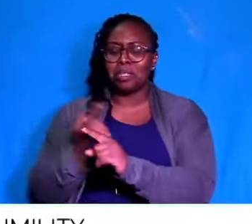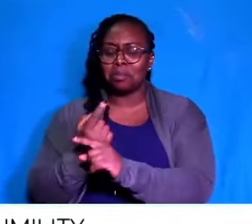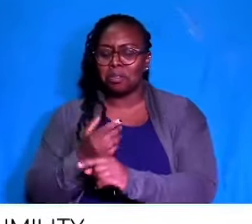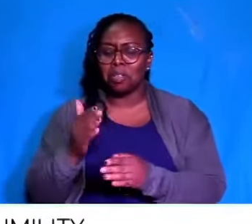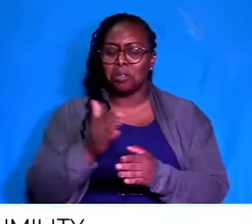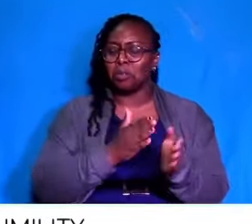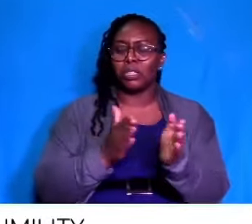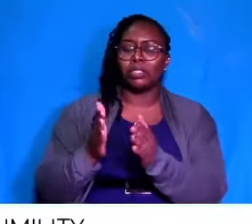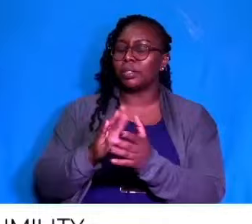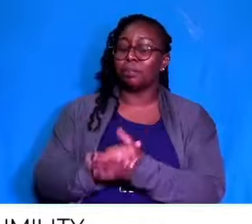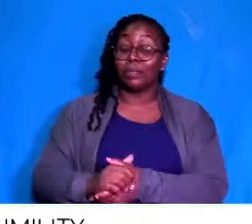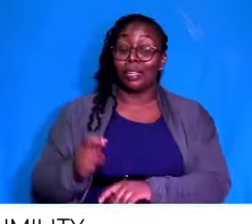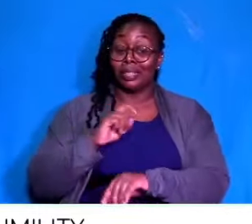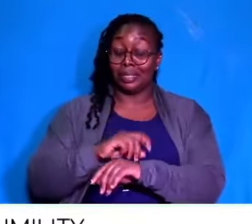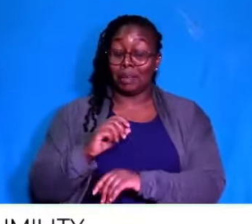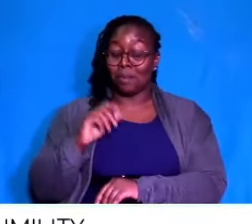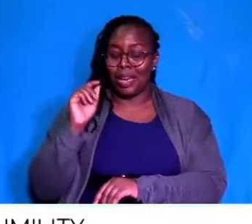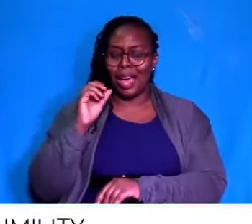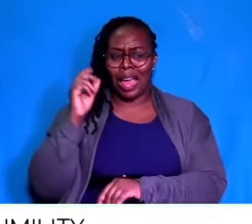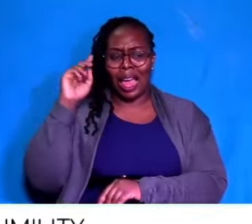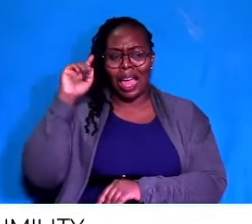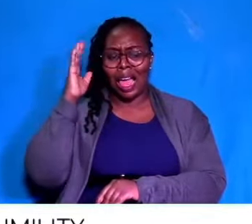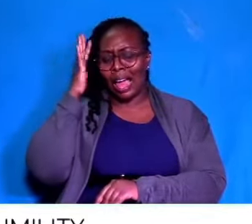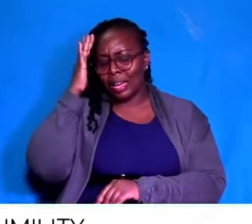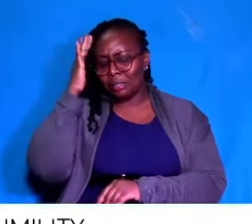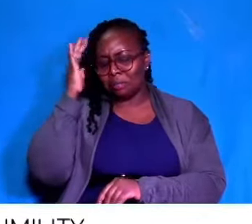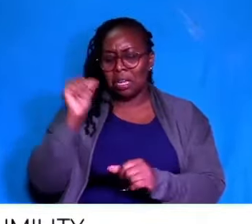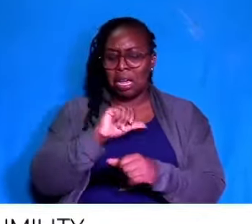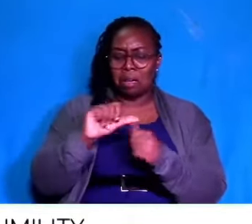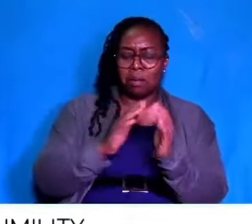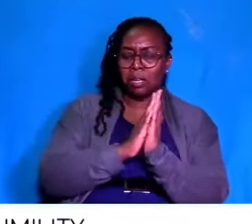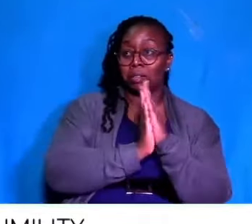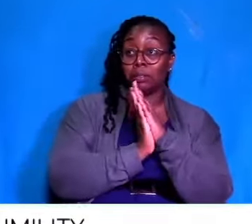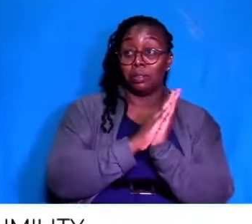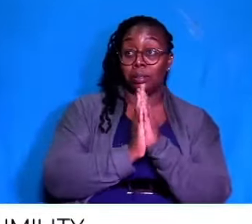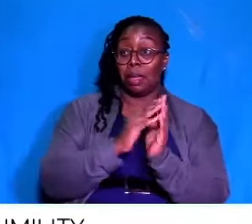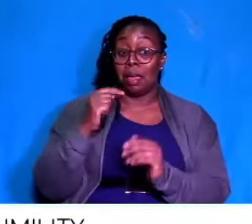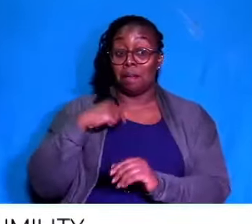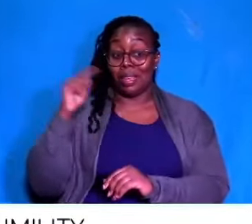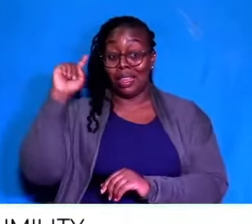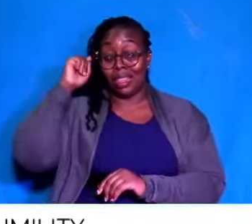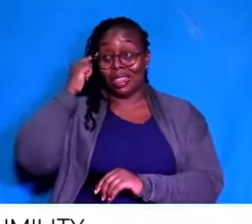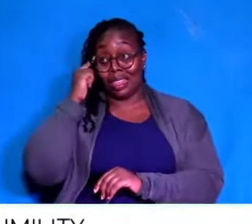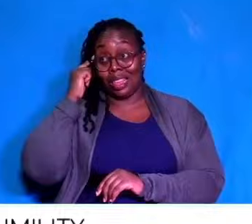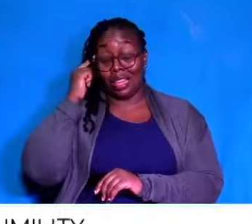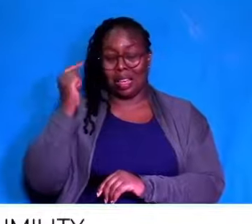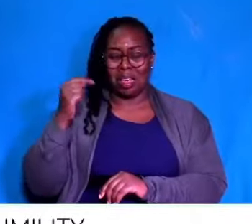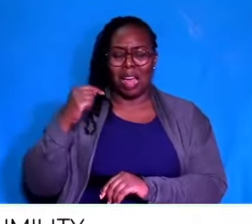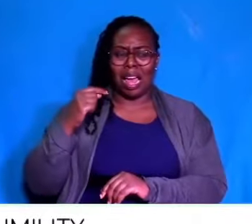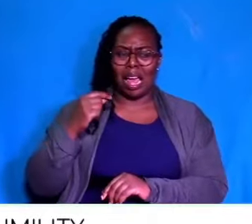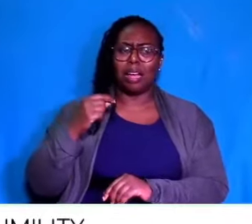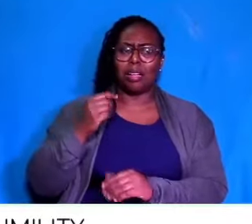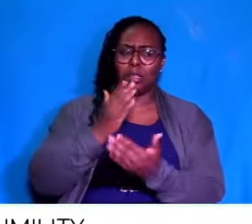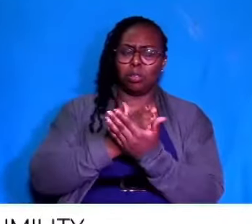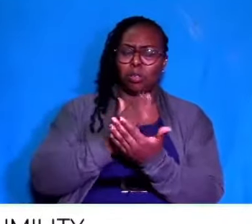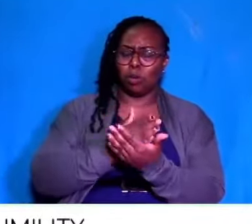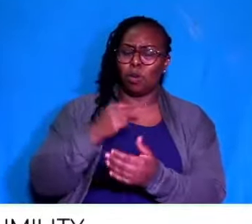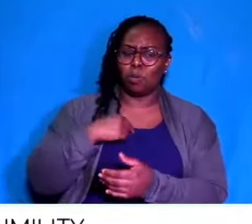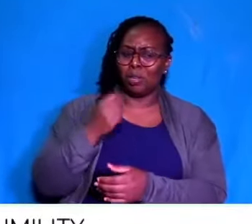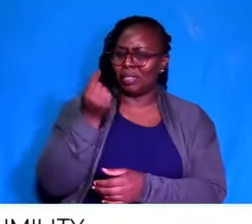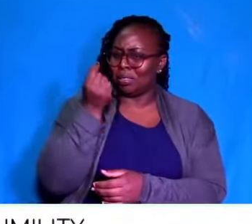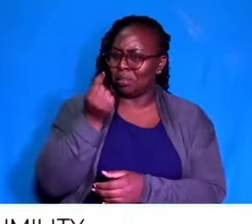amazing, even as I reflect on that story, is that I actually thought I was too small, not only